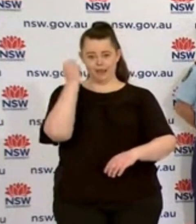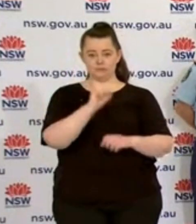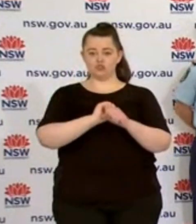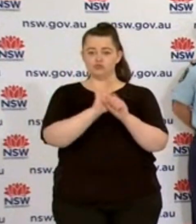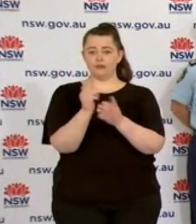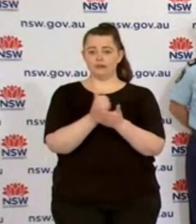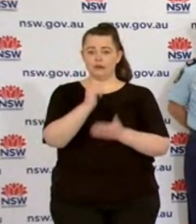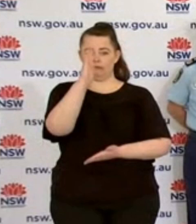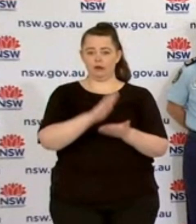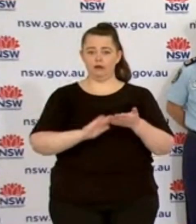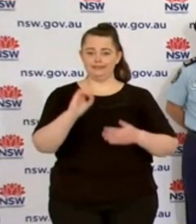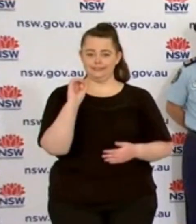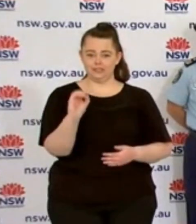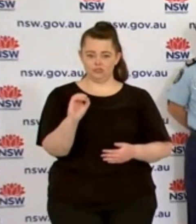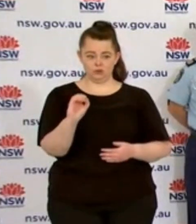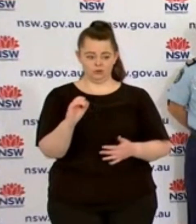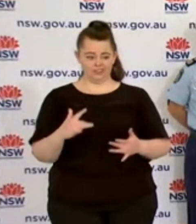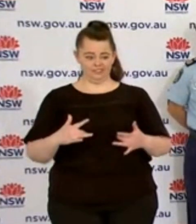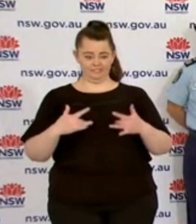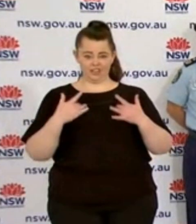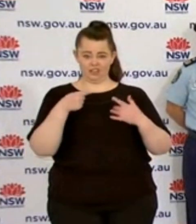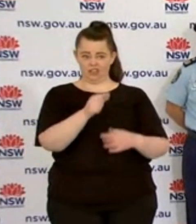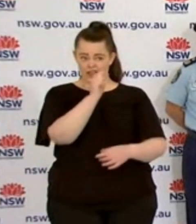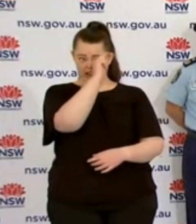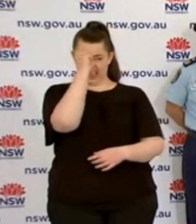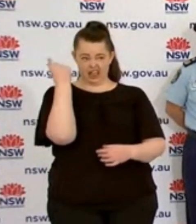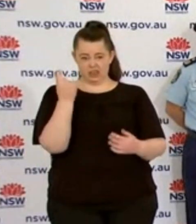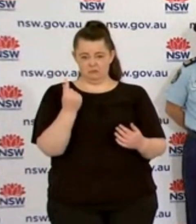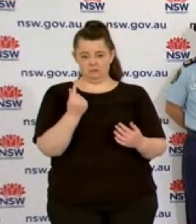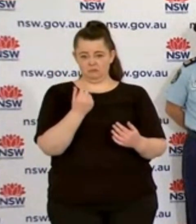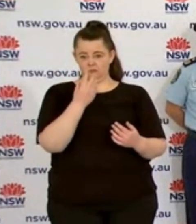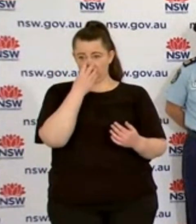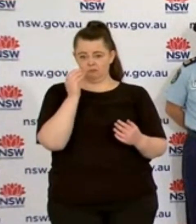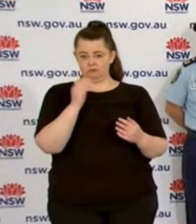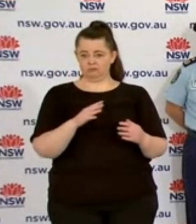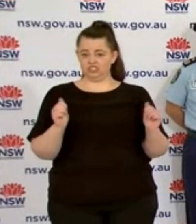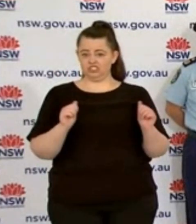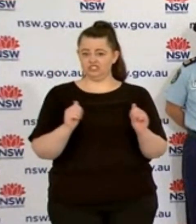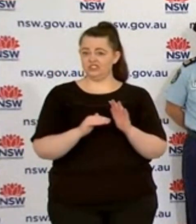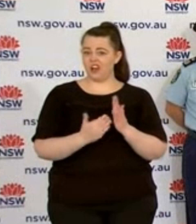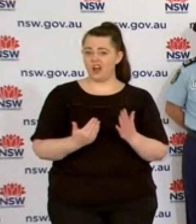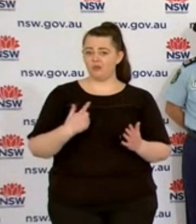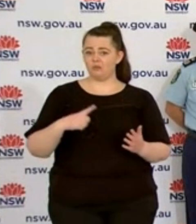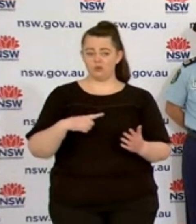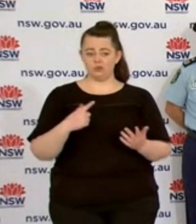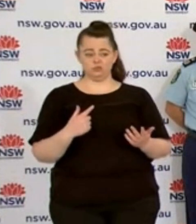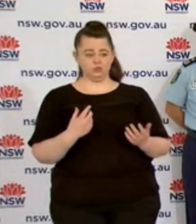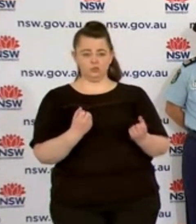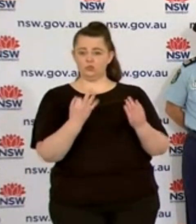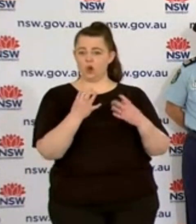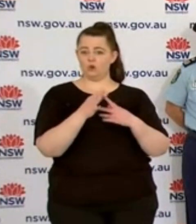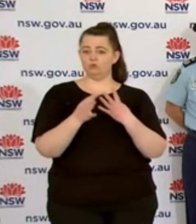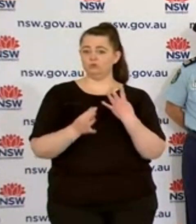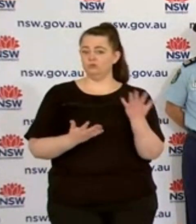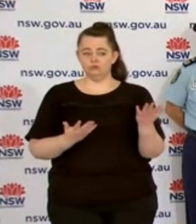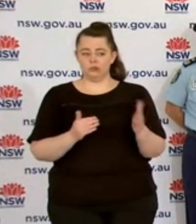domestic borders are going to be closed to us perhaps beyond Christmas if we can't get this under control. Is COVID zero gone? I think what we